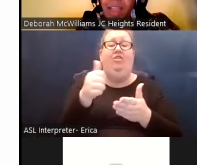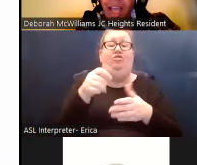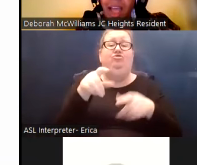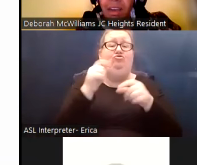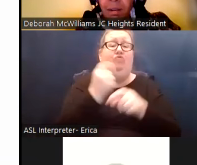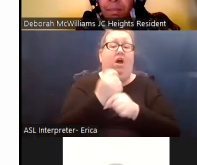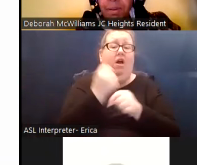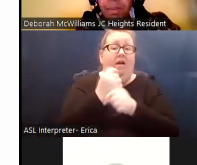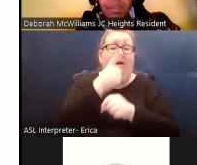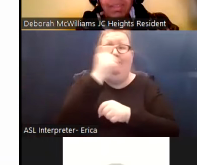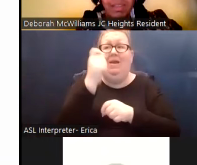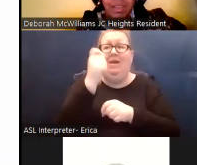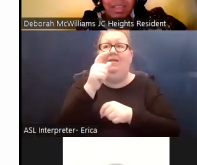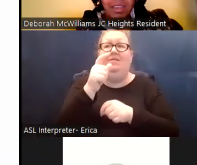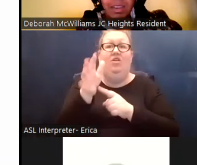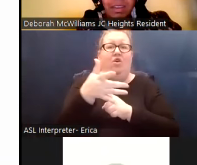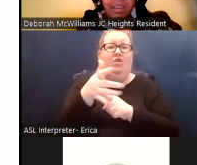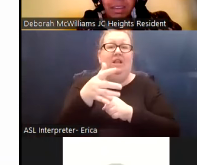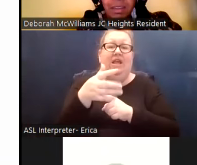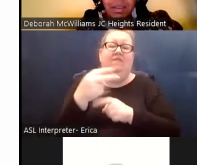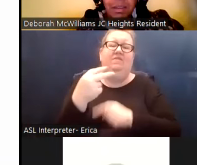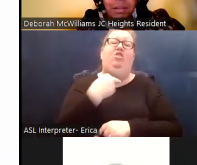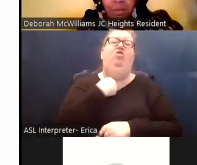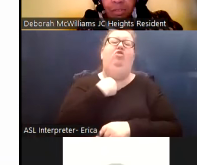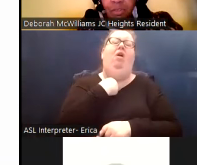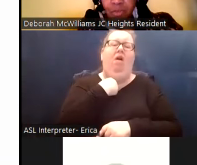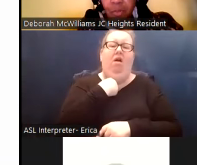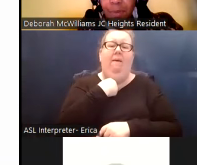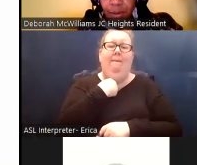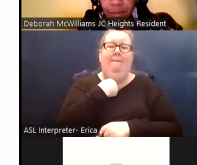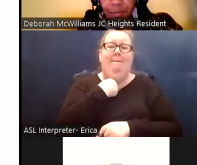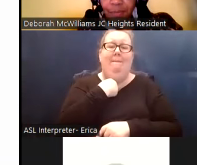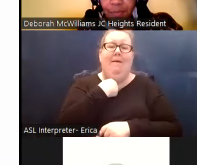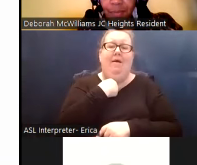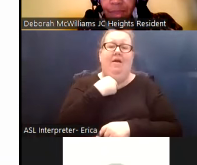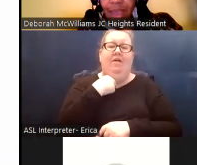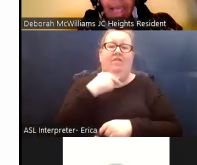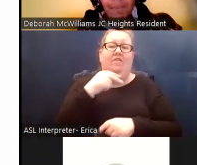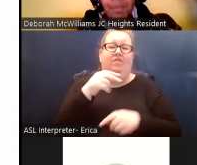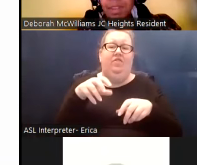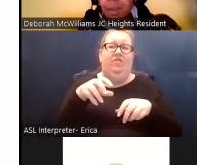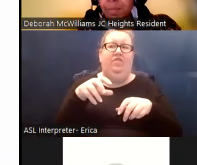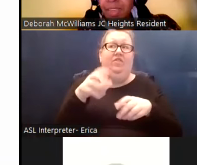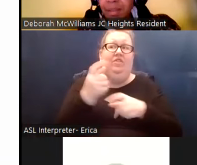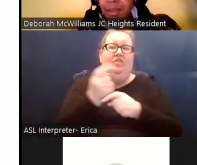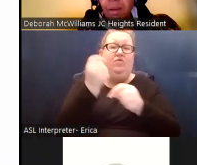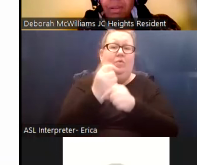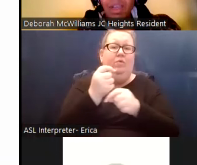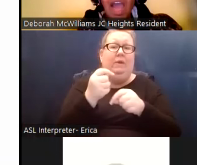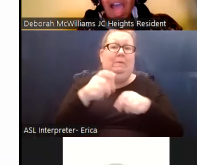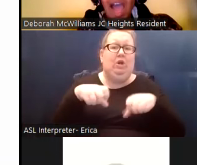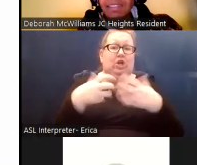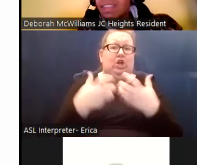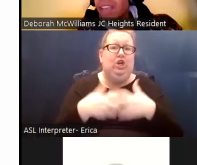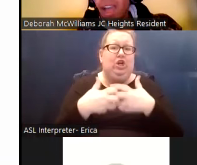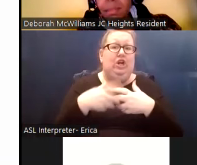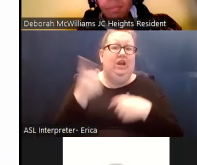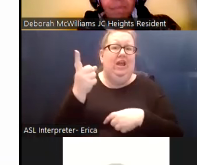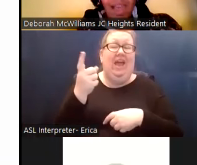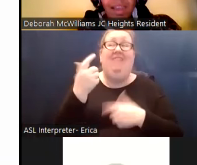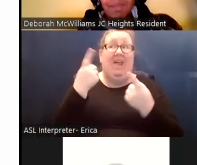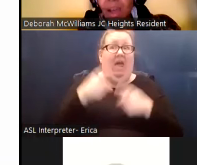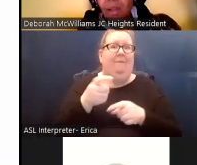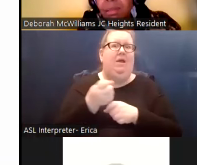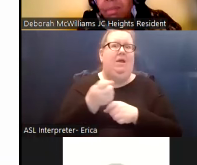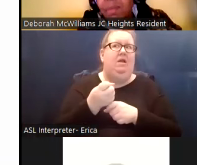leaves clog up the sweeper. That happened a couple of years ago. I